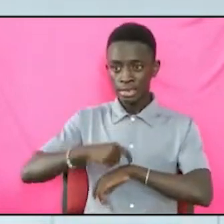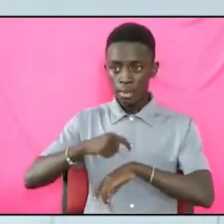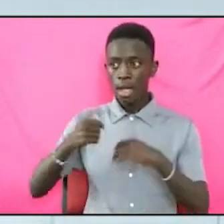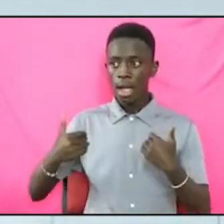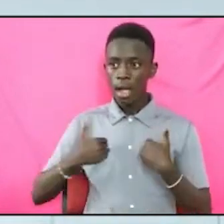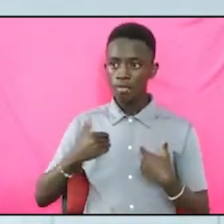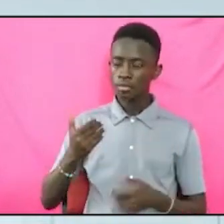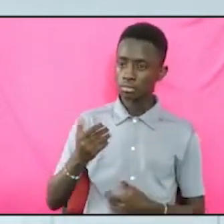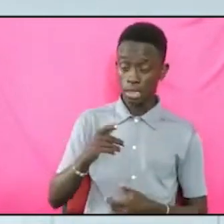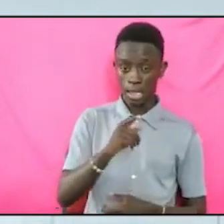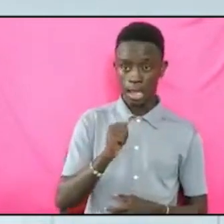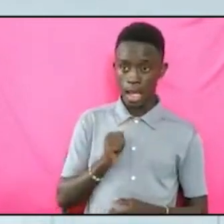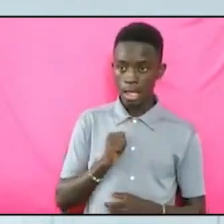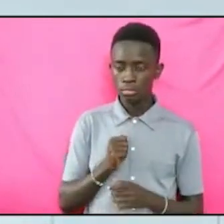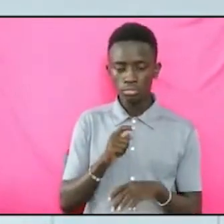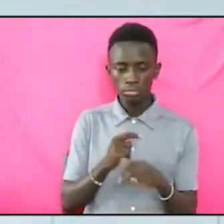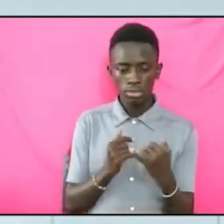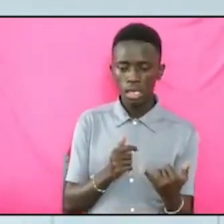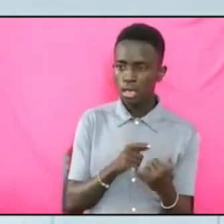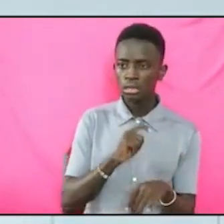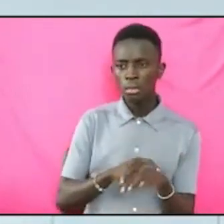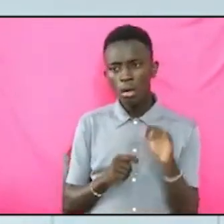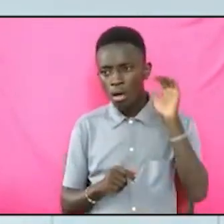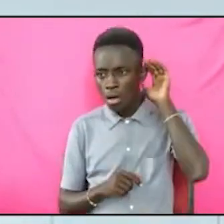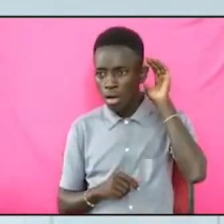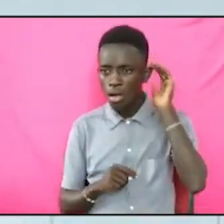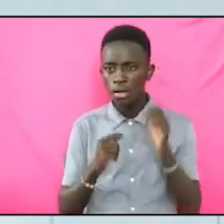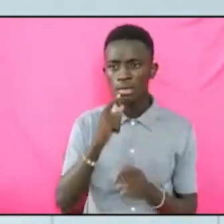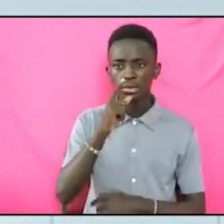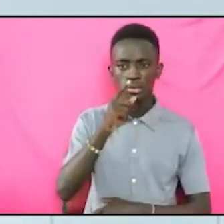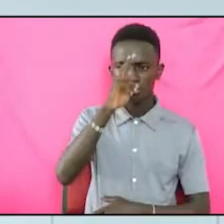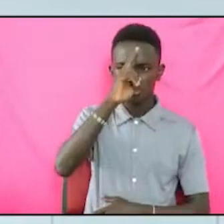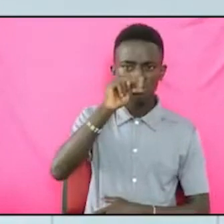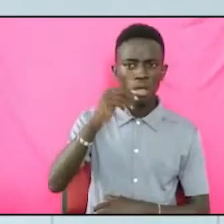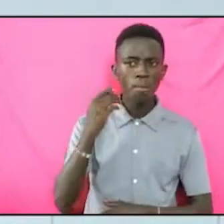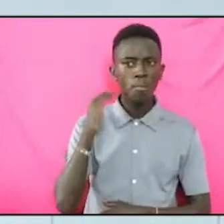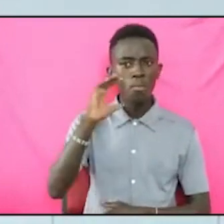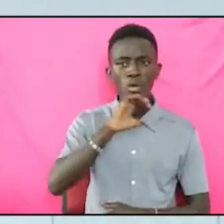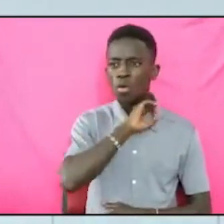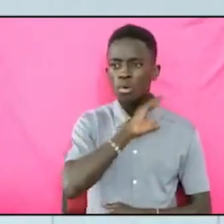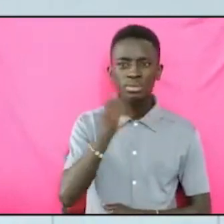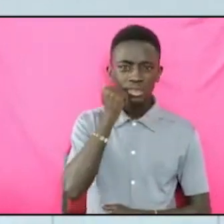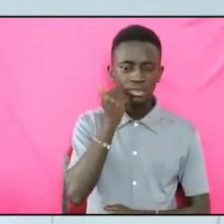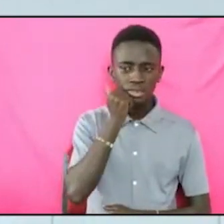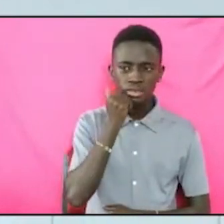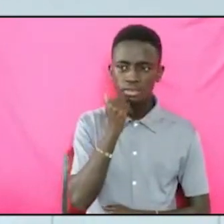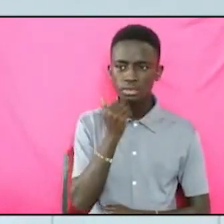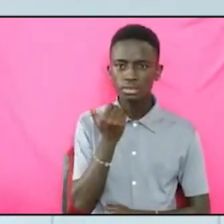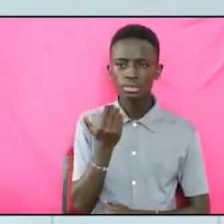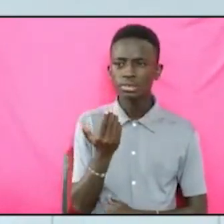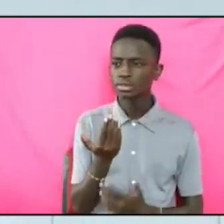of her master, about the sickness, maybe he woke up in the morning and shouted, what on earth is this